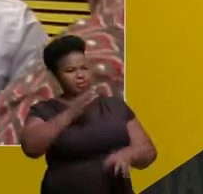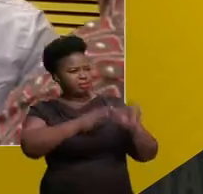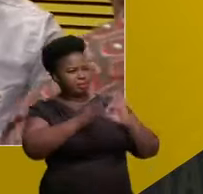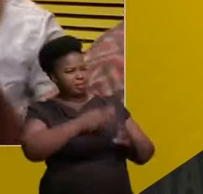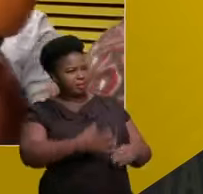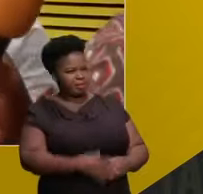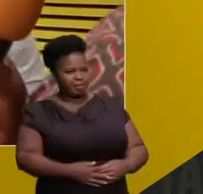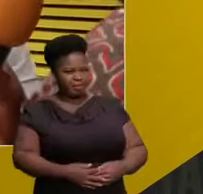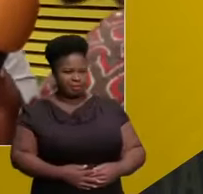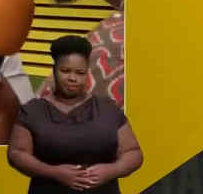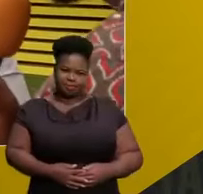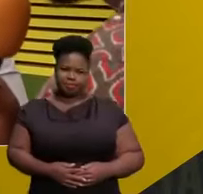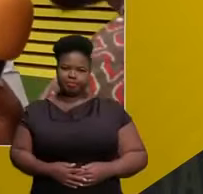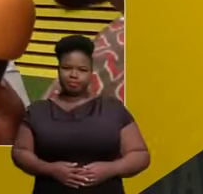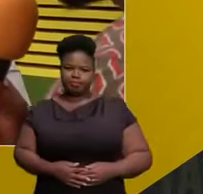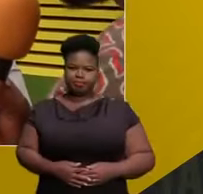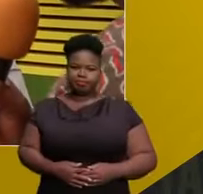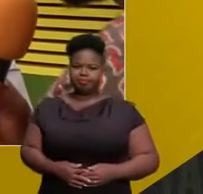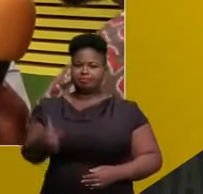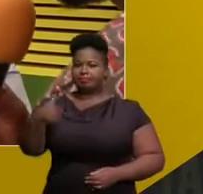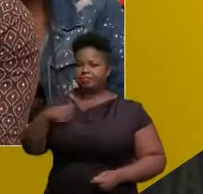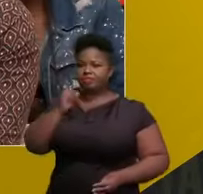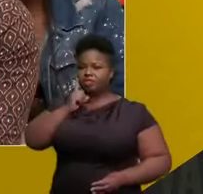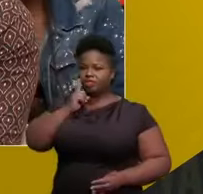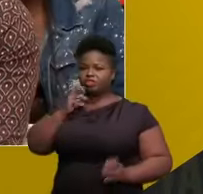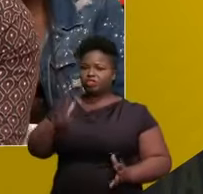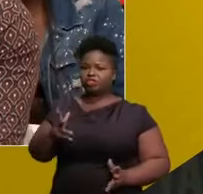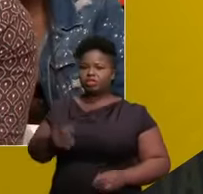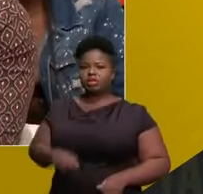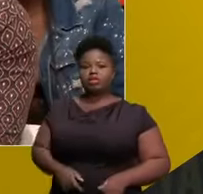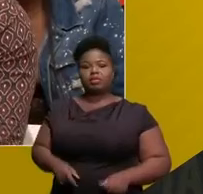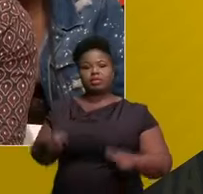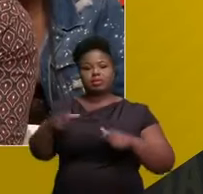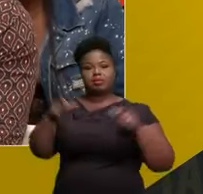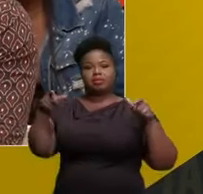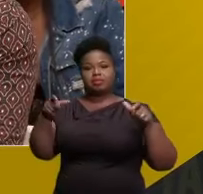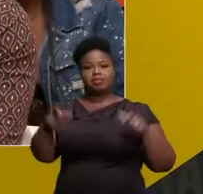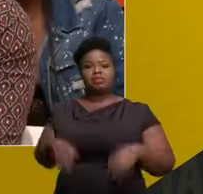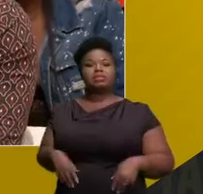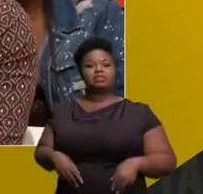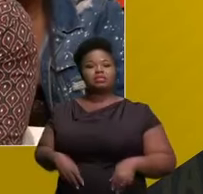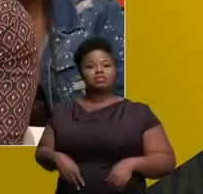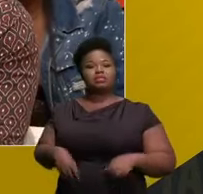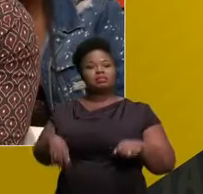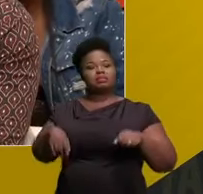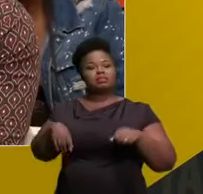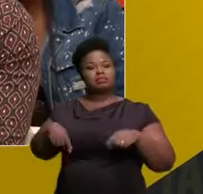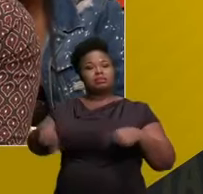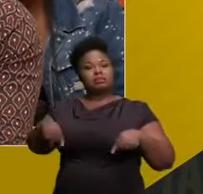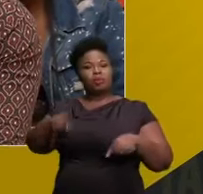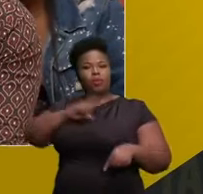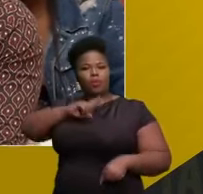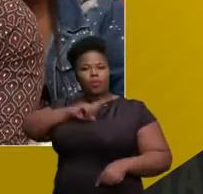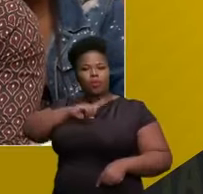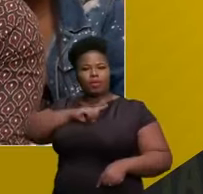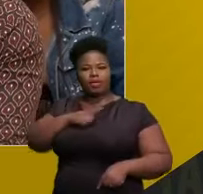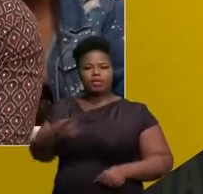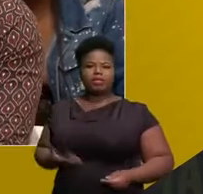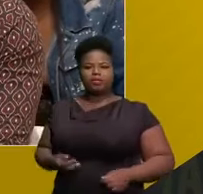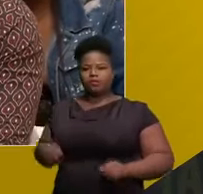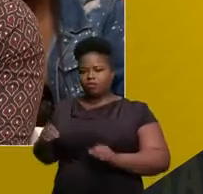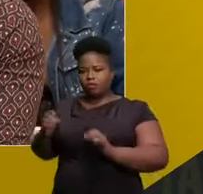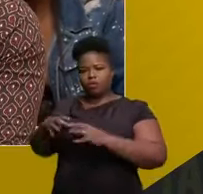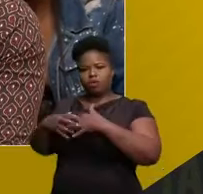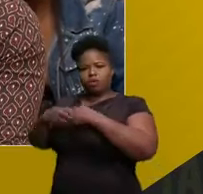betu? Njengo tisha, I think my biggest fear is ill-disciplined kids. Yeah. And gang